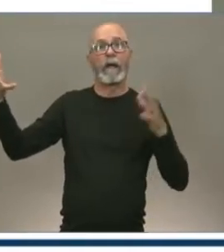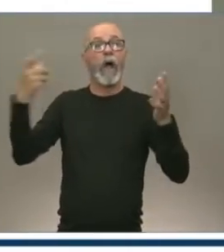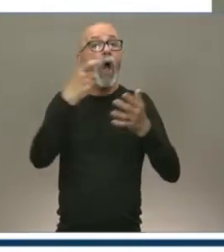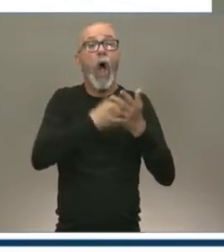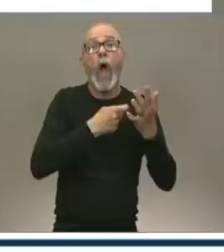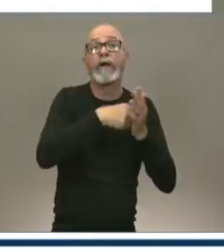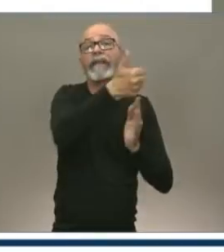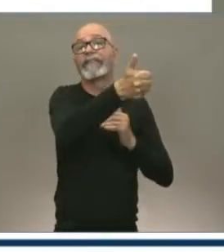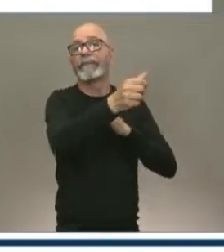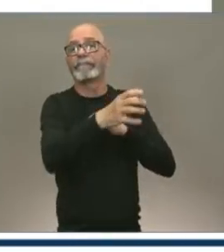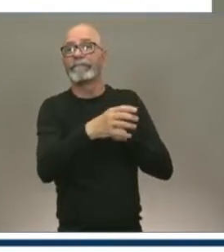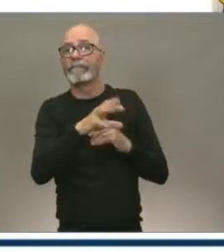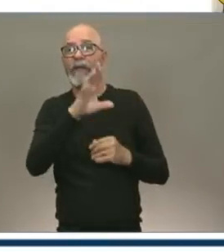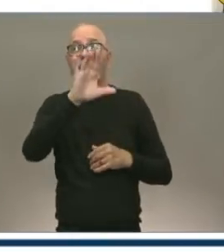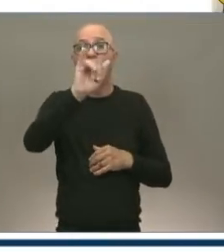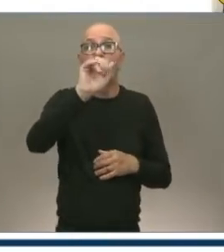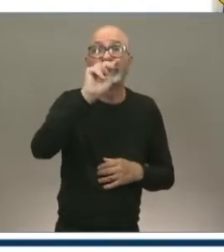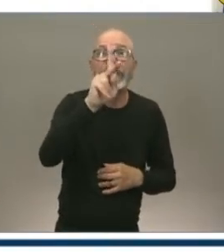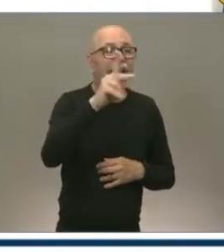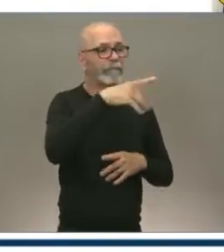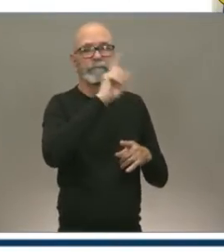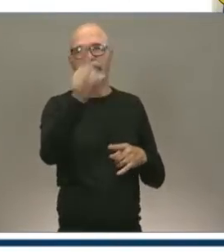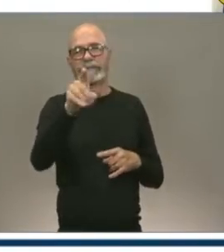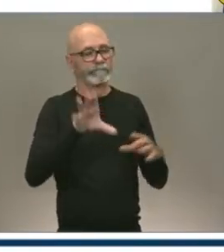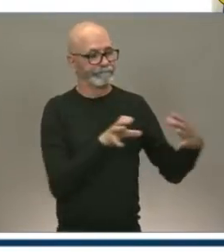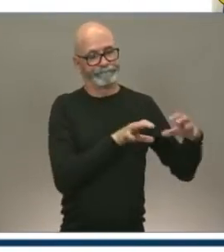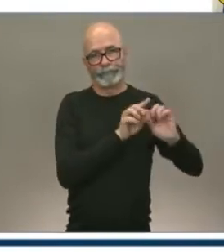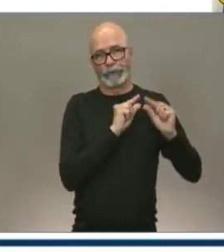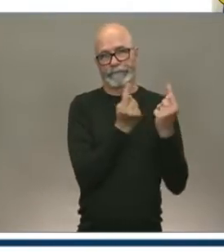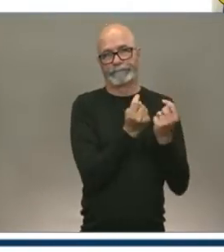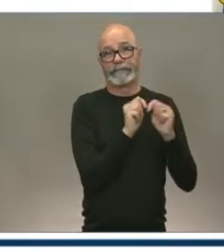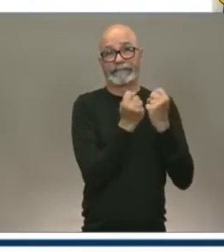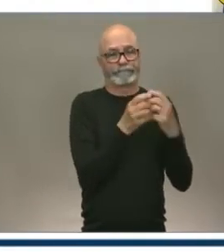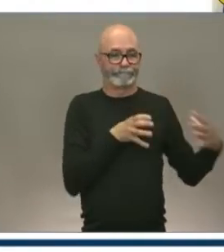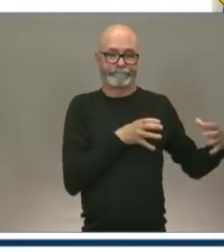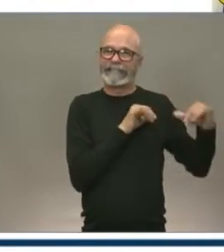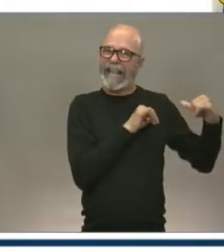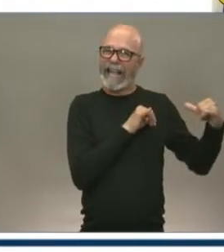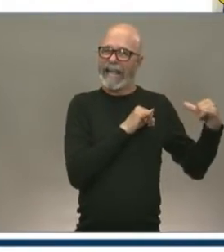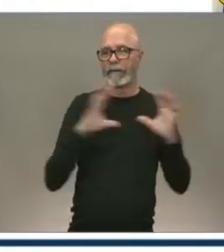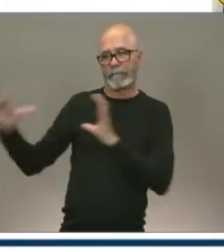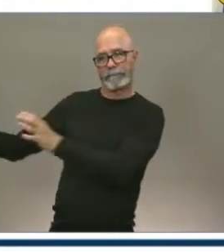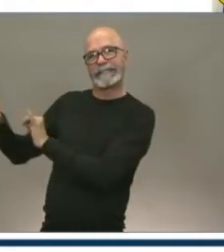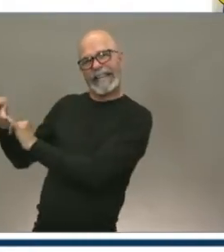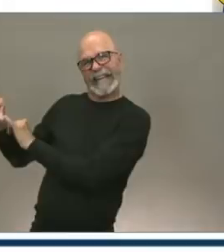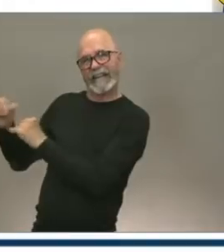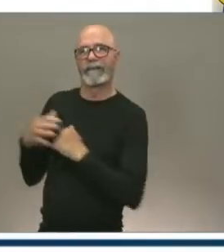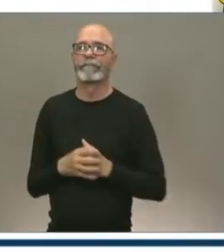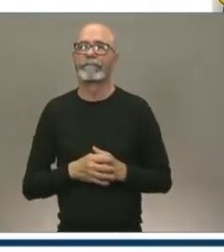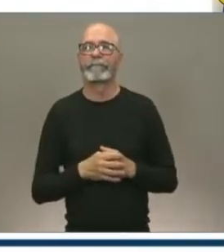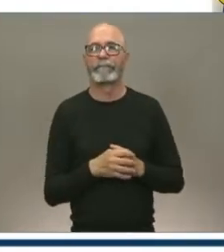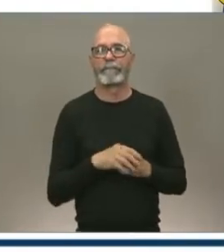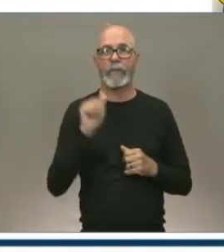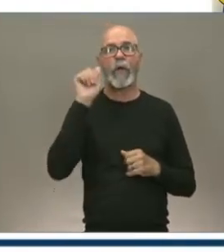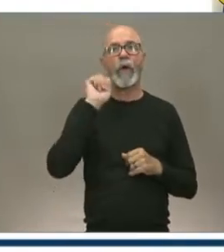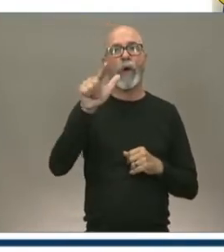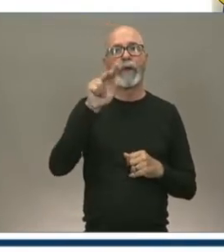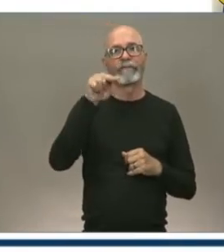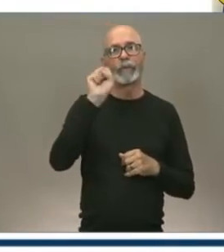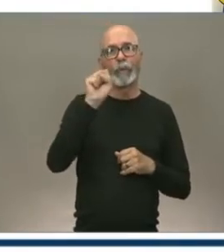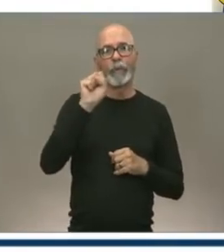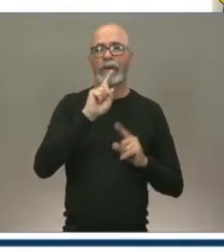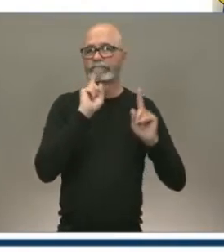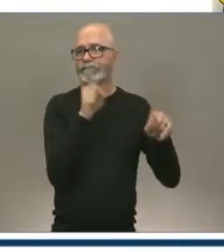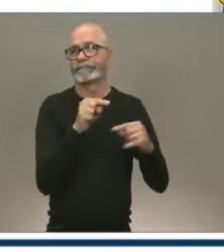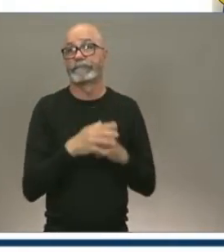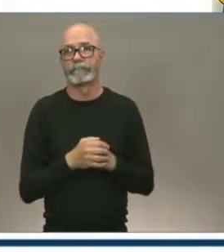days. We'll go to the phones. First question will go to Lindsay Armstrong with All Nova Scotia. Thank you. Premier, when you spoke Friday, you